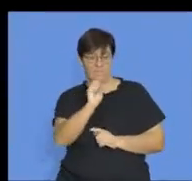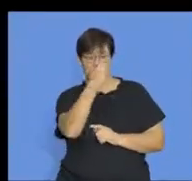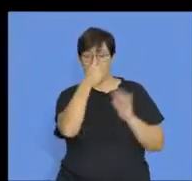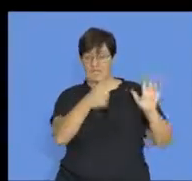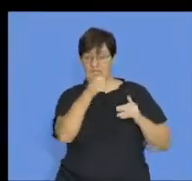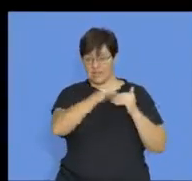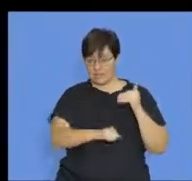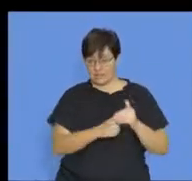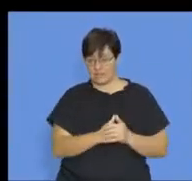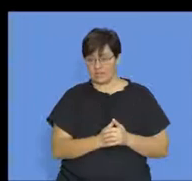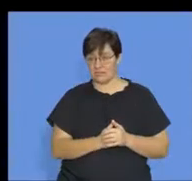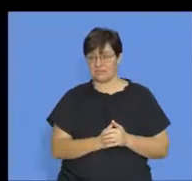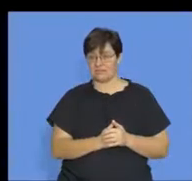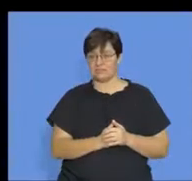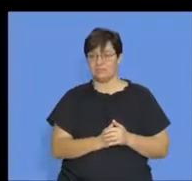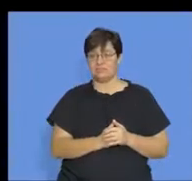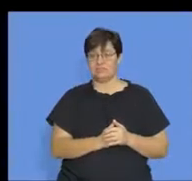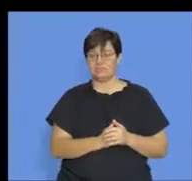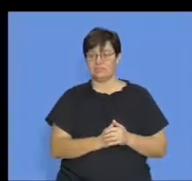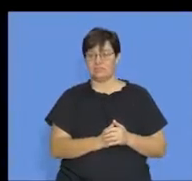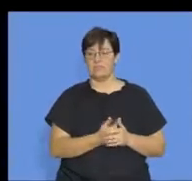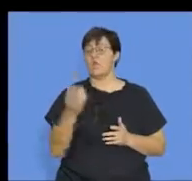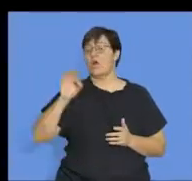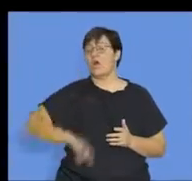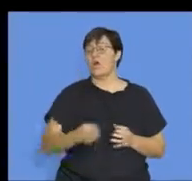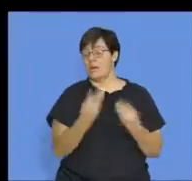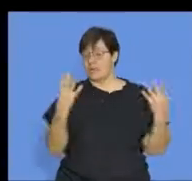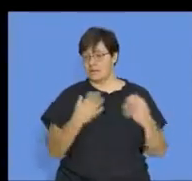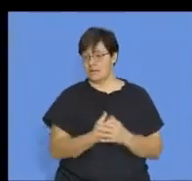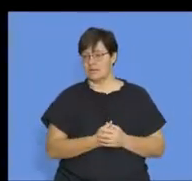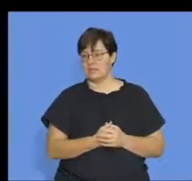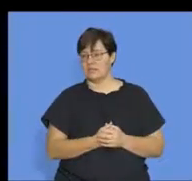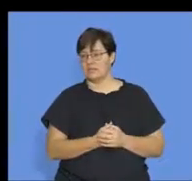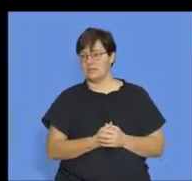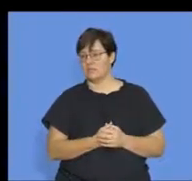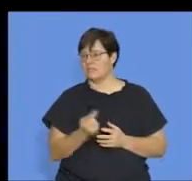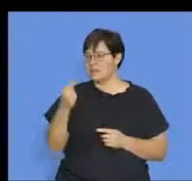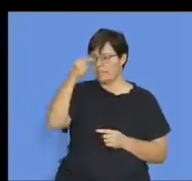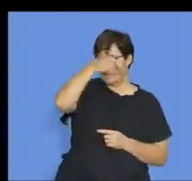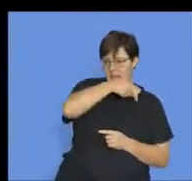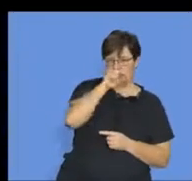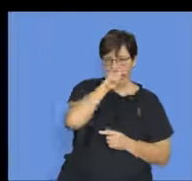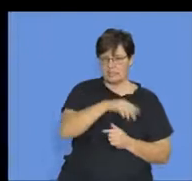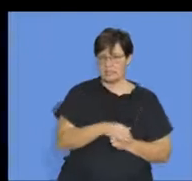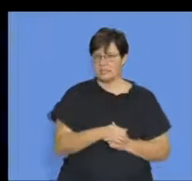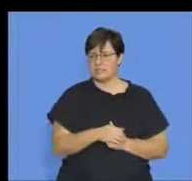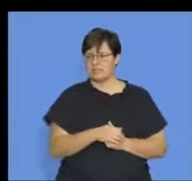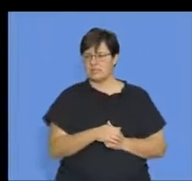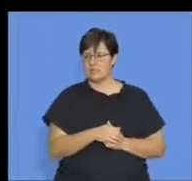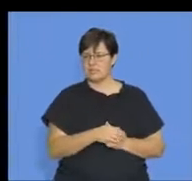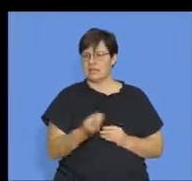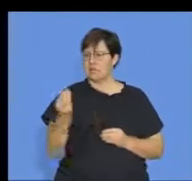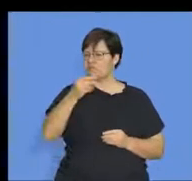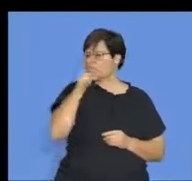the first 6 months, right? He's going to earn, let's just quickly go back.